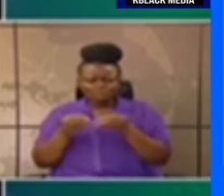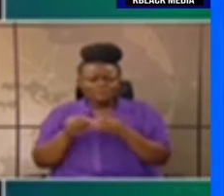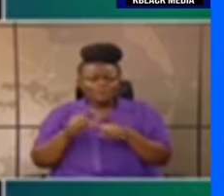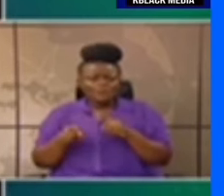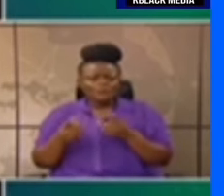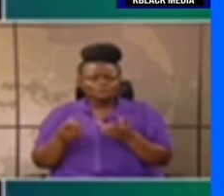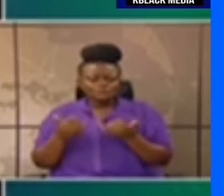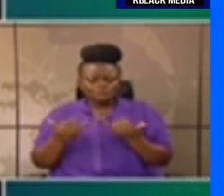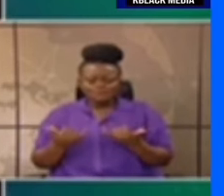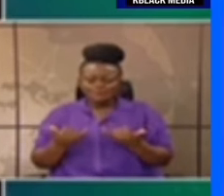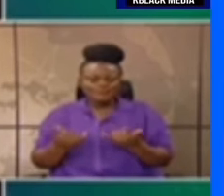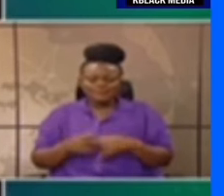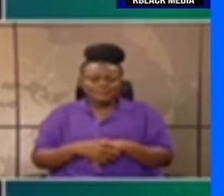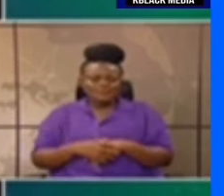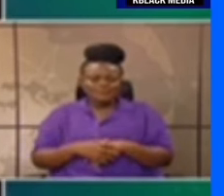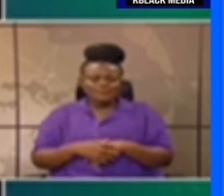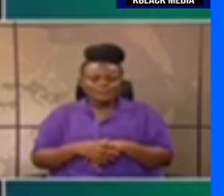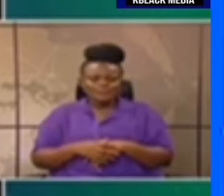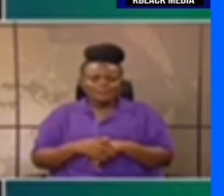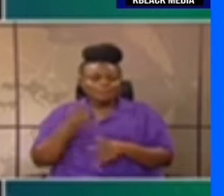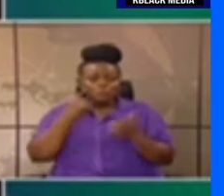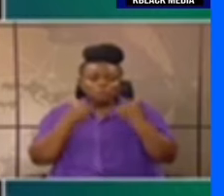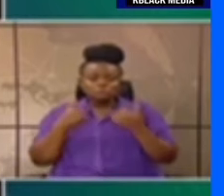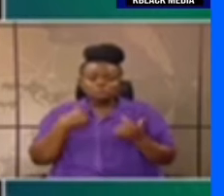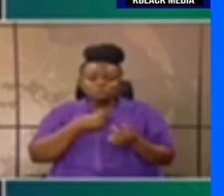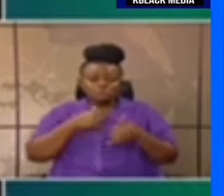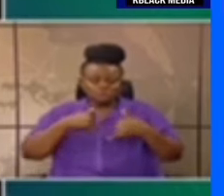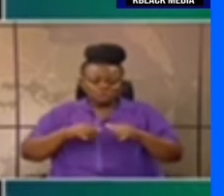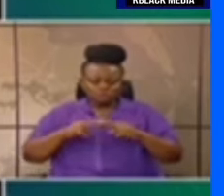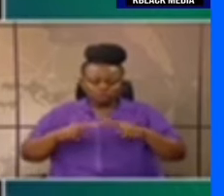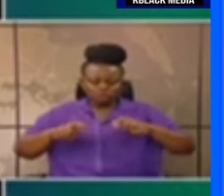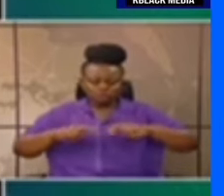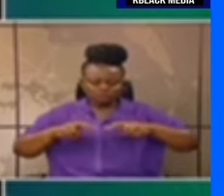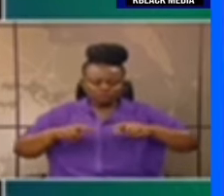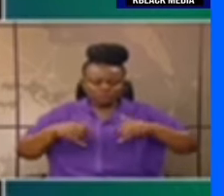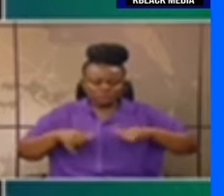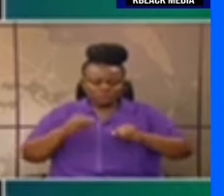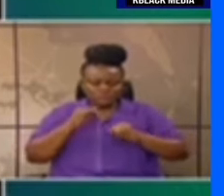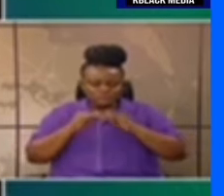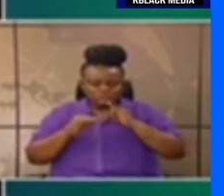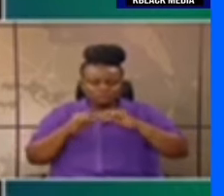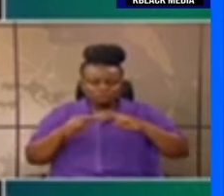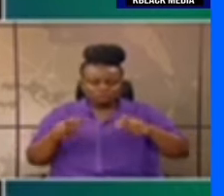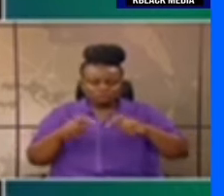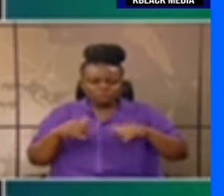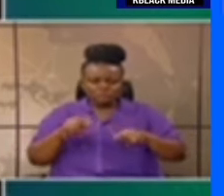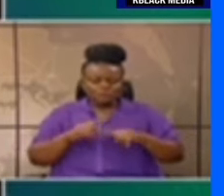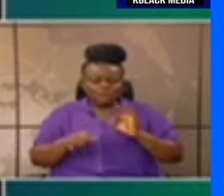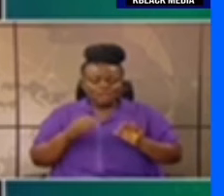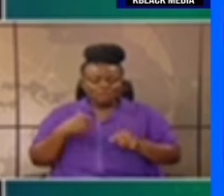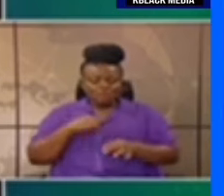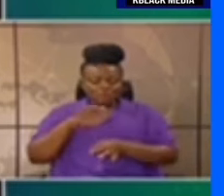dia, yantu ban to public domain. Because, yikusu a yeye mu jishemu. I see. But si dia, ekomate Yantu